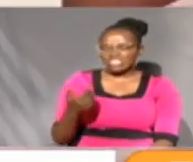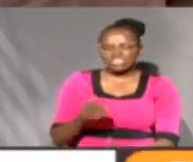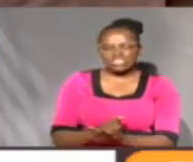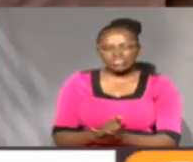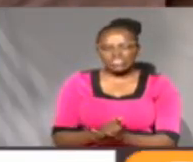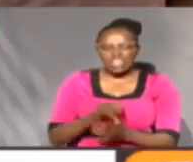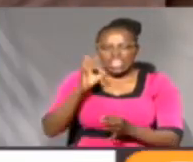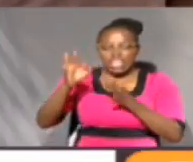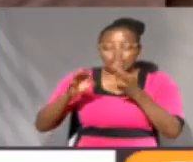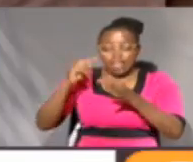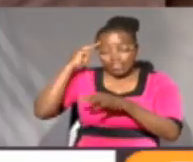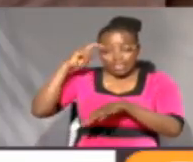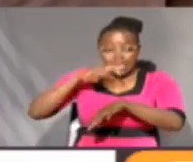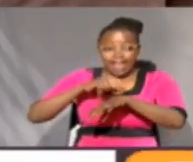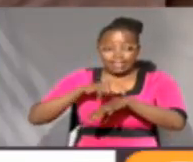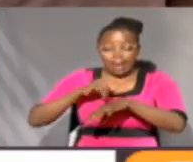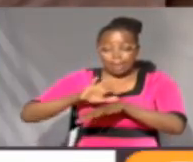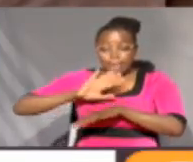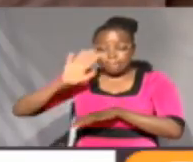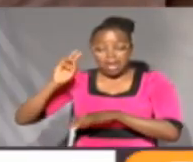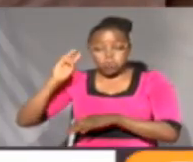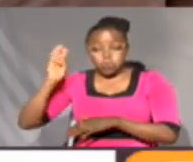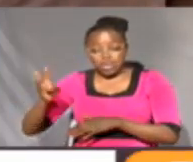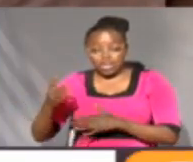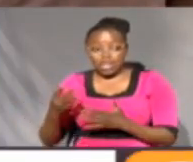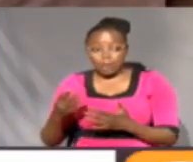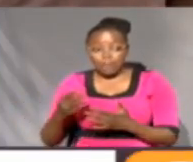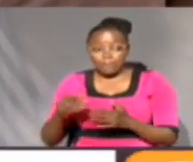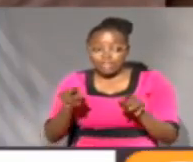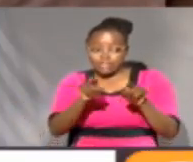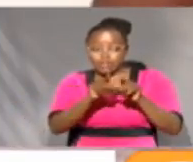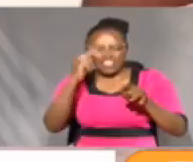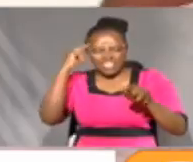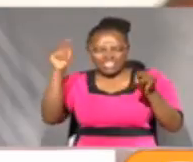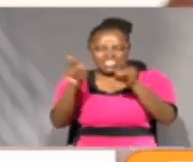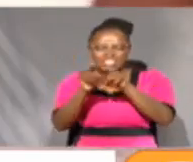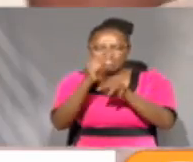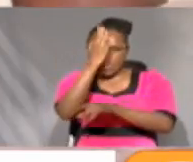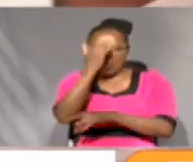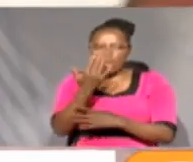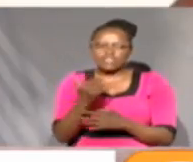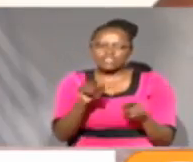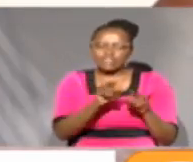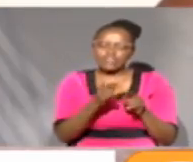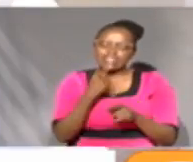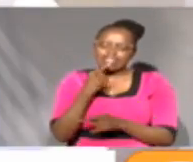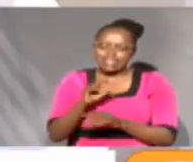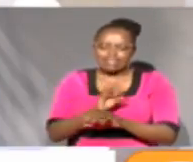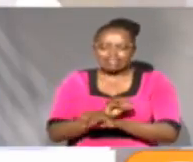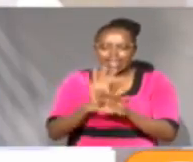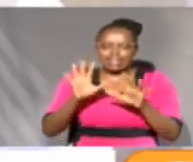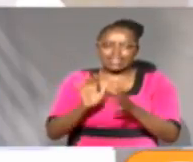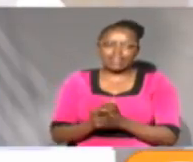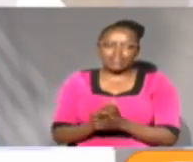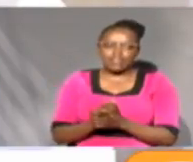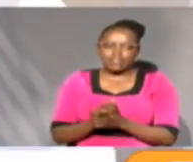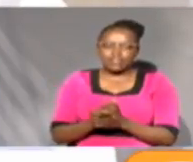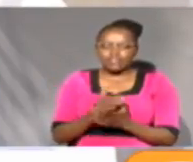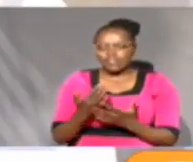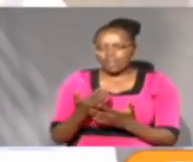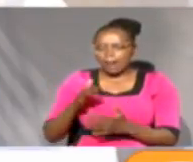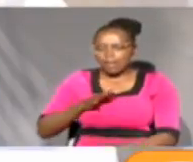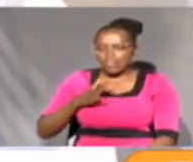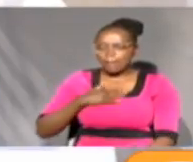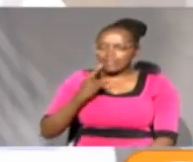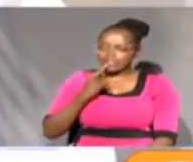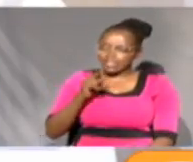if there was a time machine and go back, I still say the same thing because it had to be said. I said it. My mother will tell